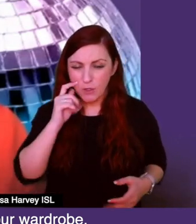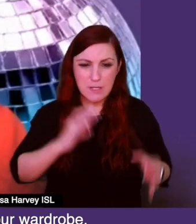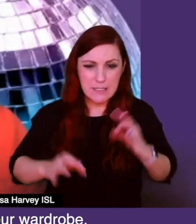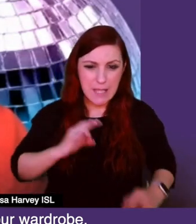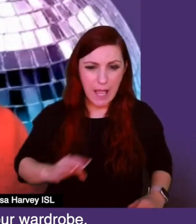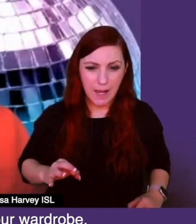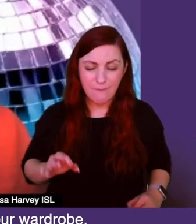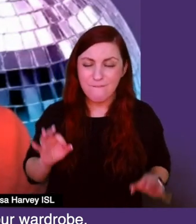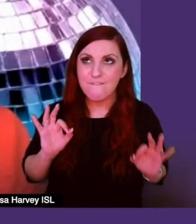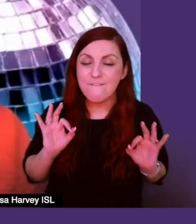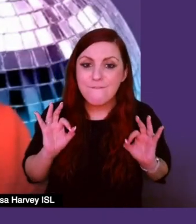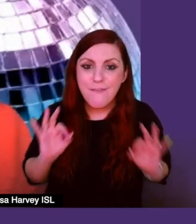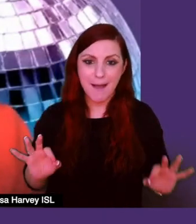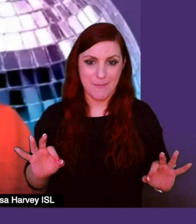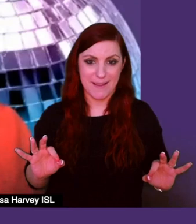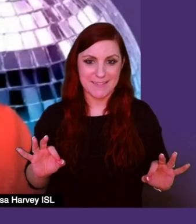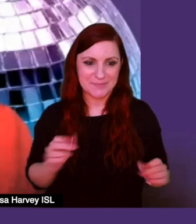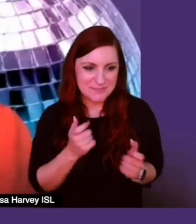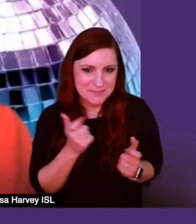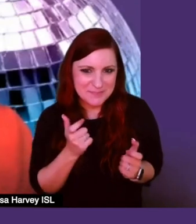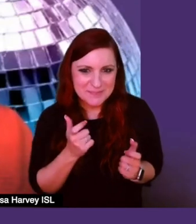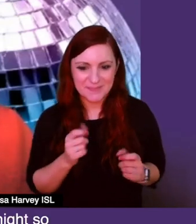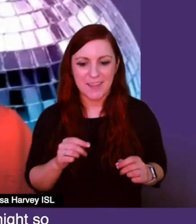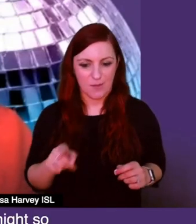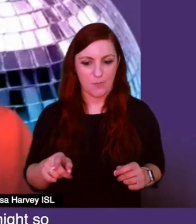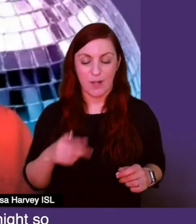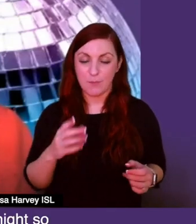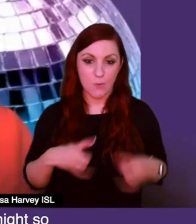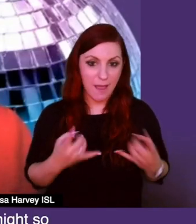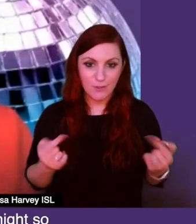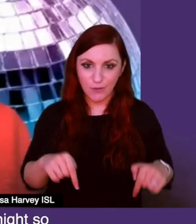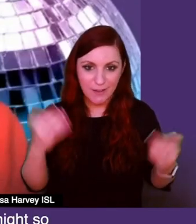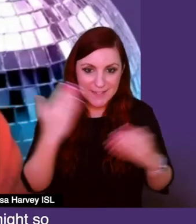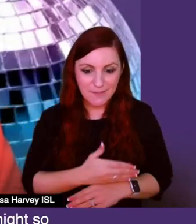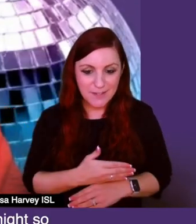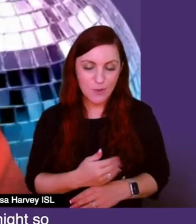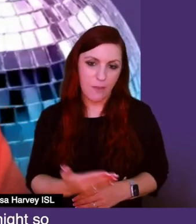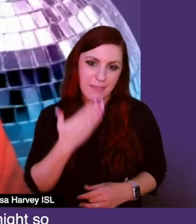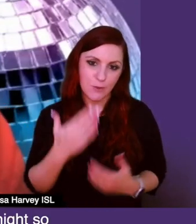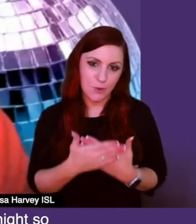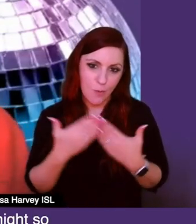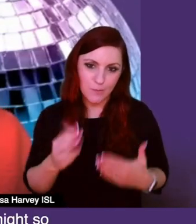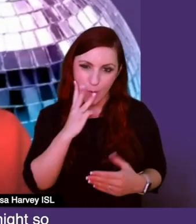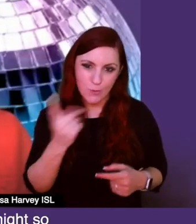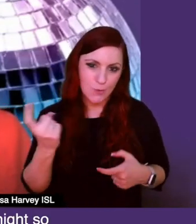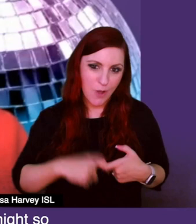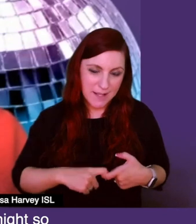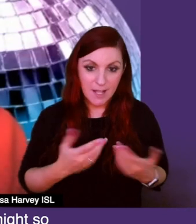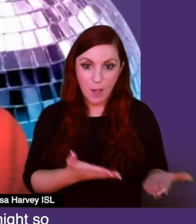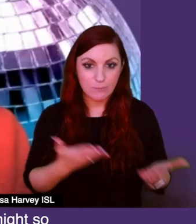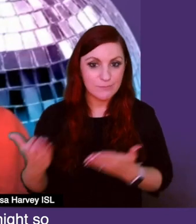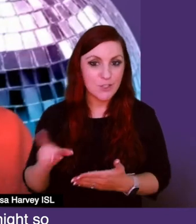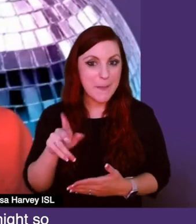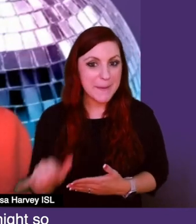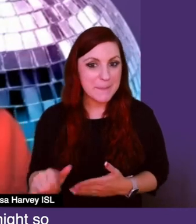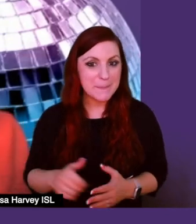is absolutely fabulous. And as I say, I'm just so thrilled that you're here with us tonight. So thank you so much for joining us. And